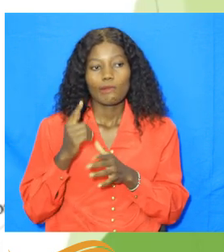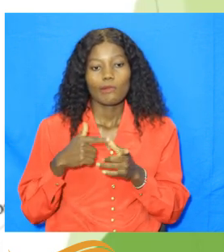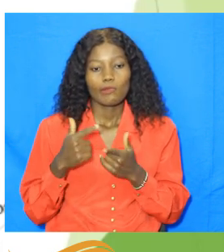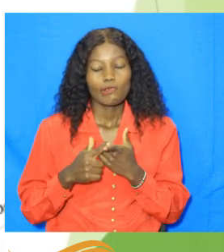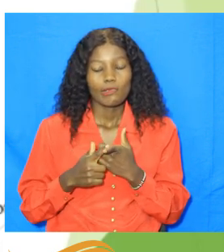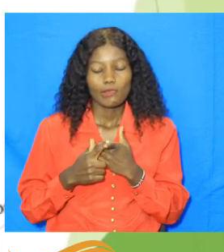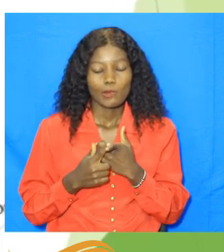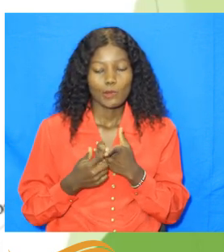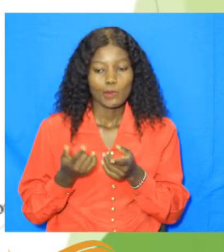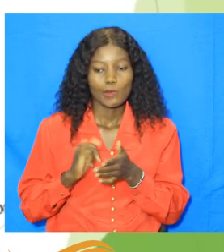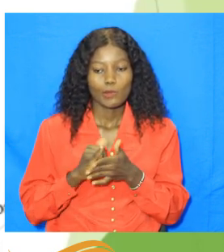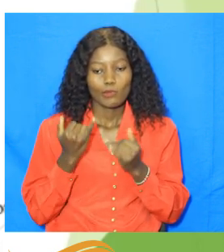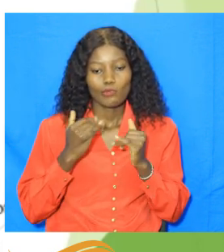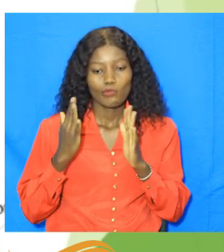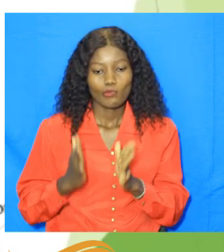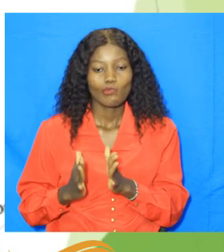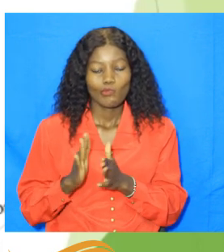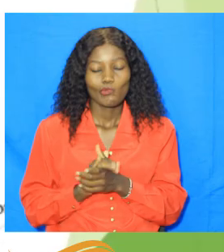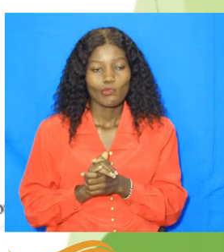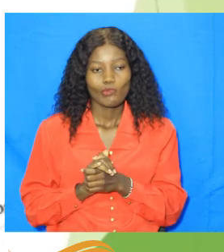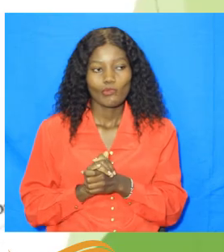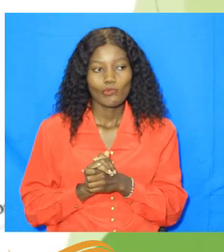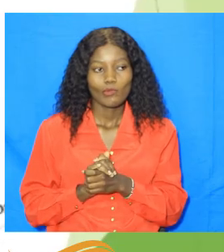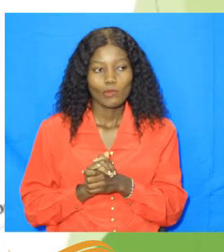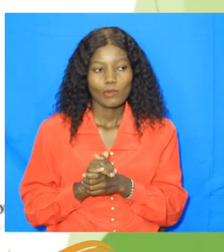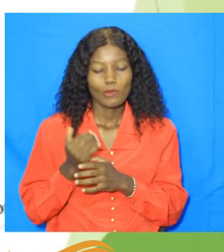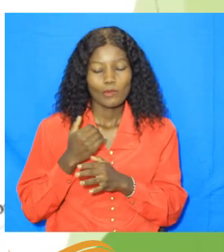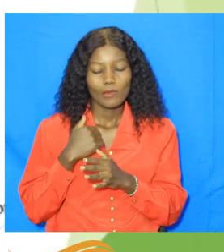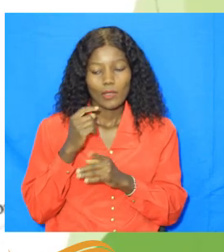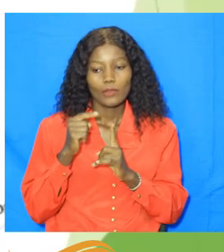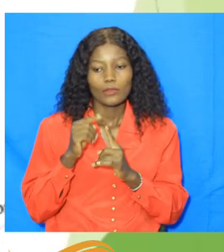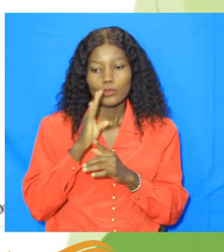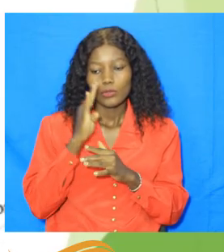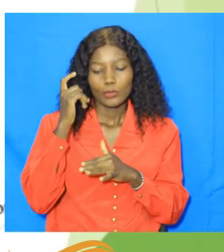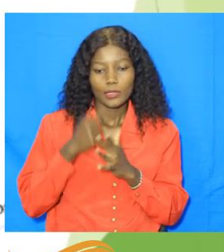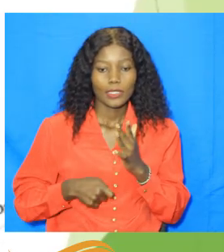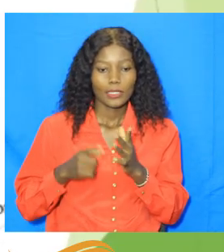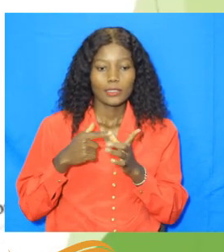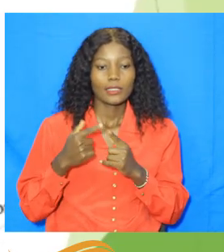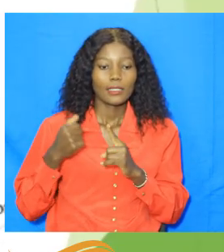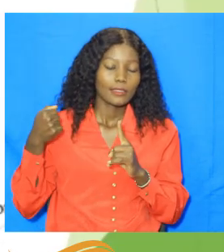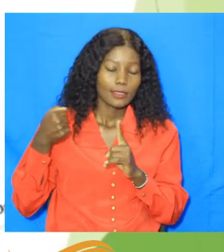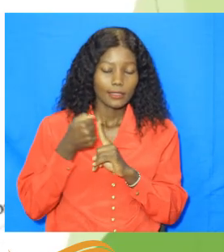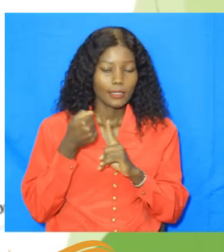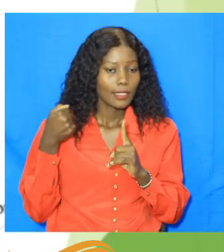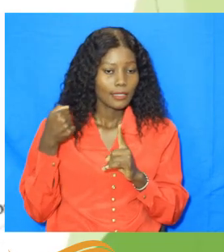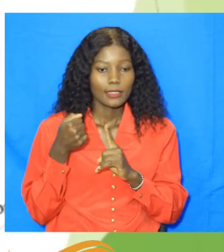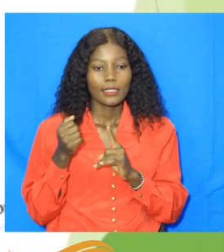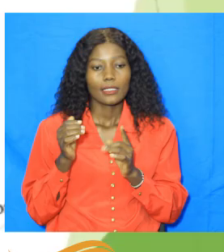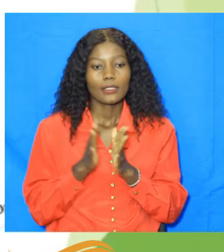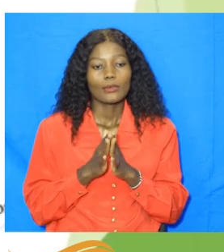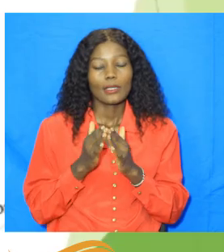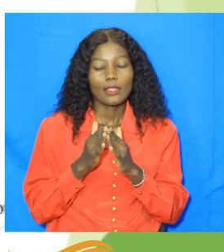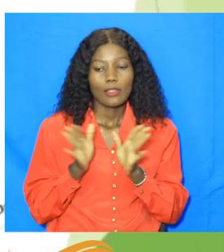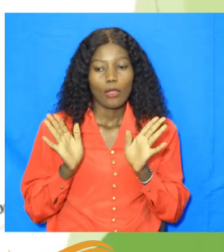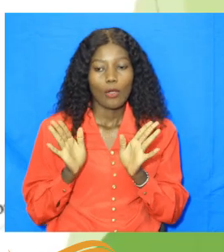then that athlete has to be penalized. Then attacking the face with open hands